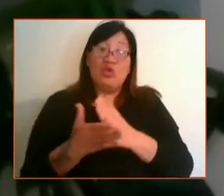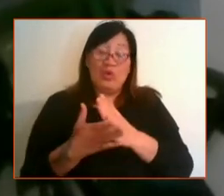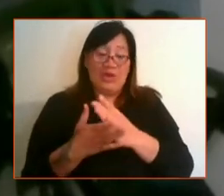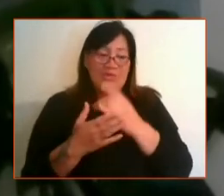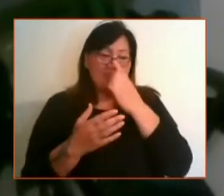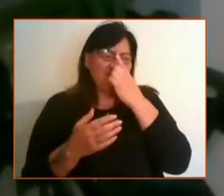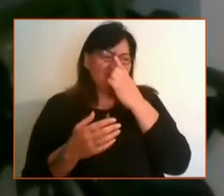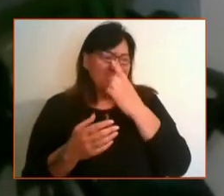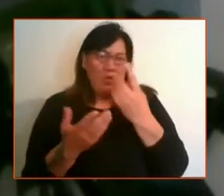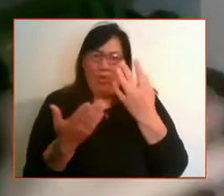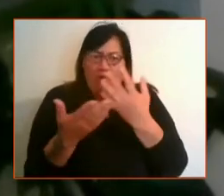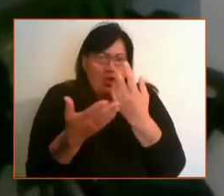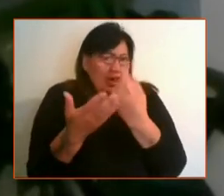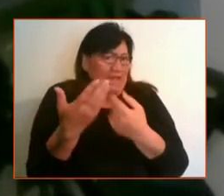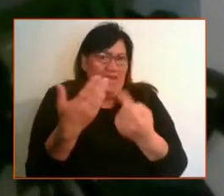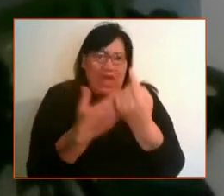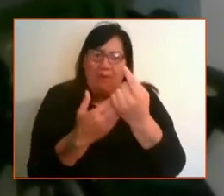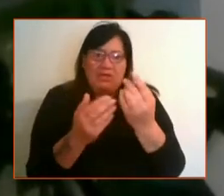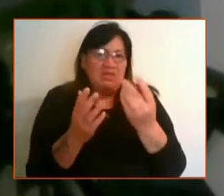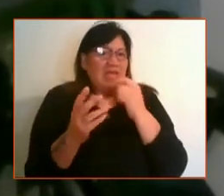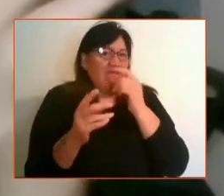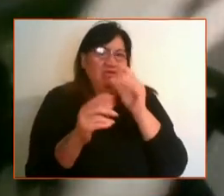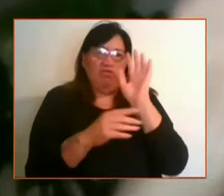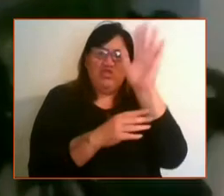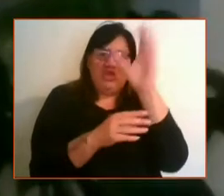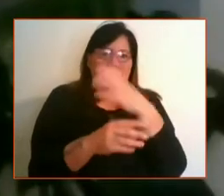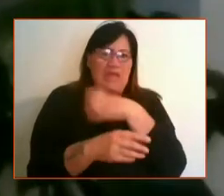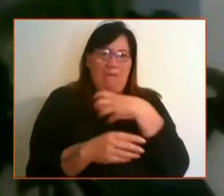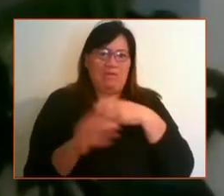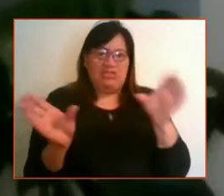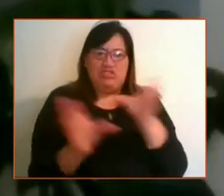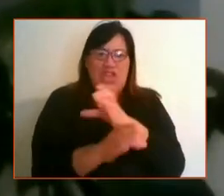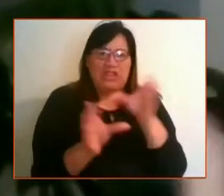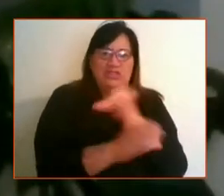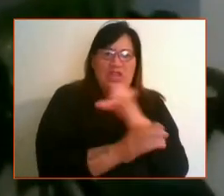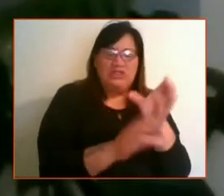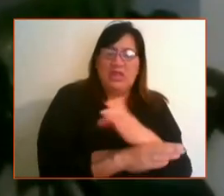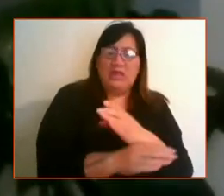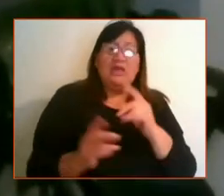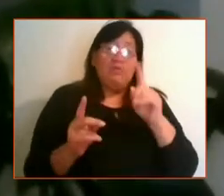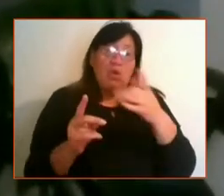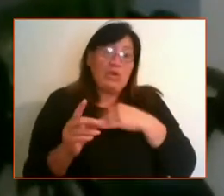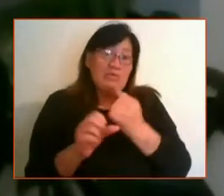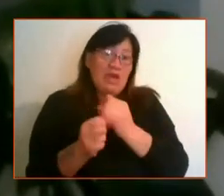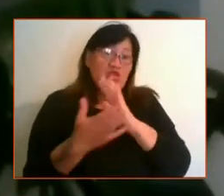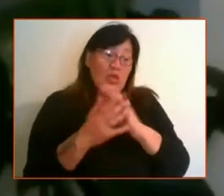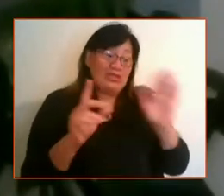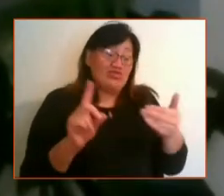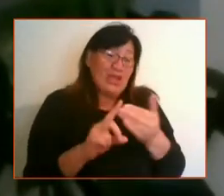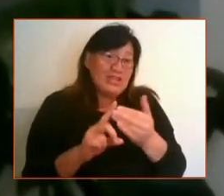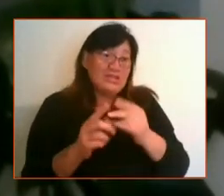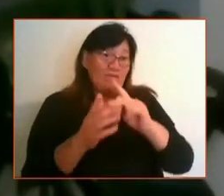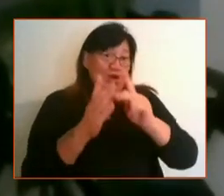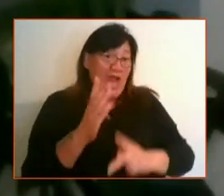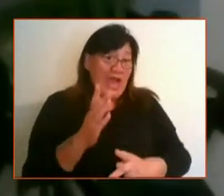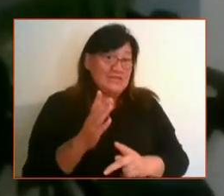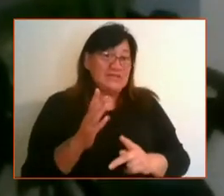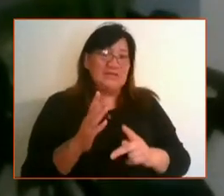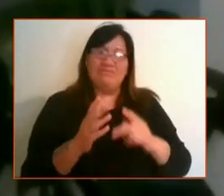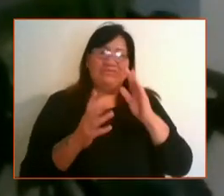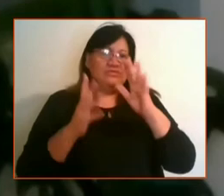oscillation of government occurs in future times, that strategy and that cross-party work that was just alluded to, that